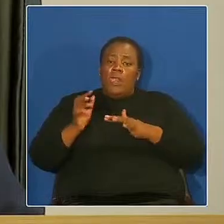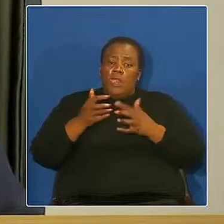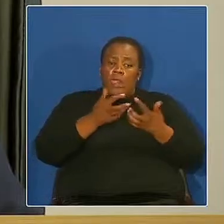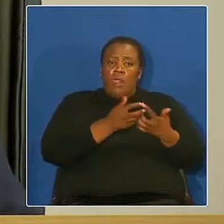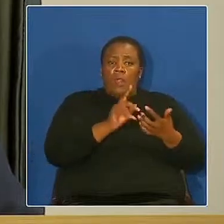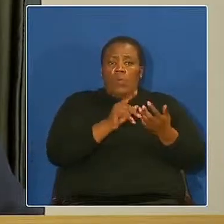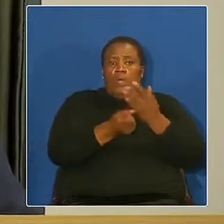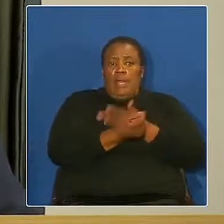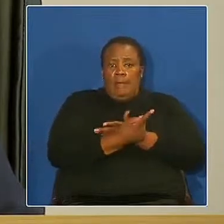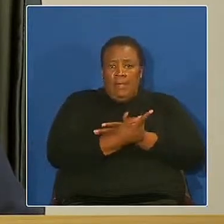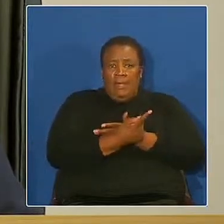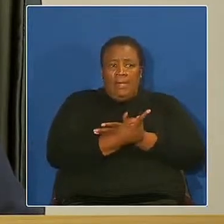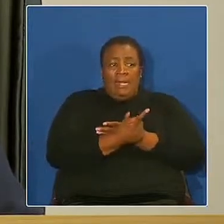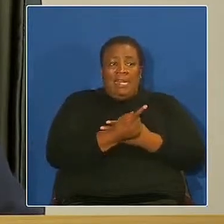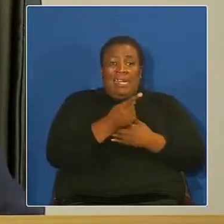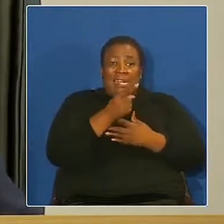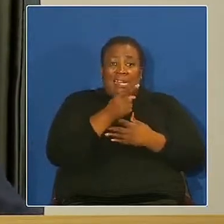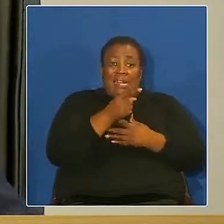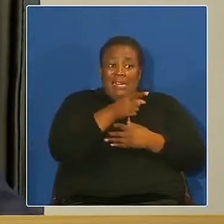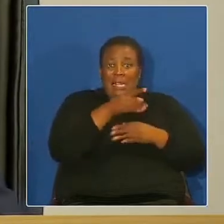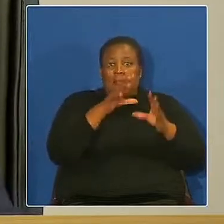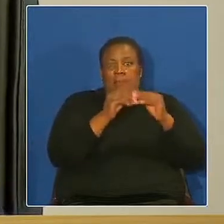during the positive meeting.